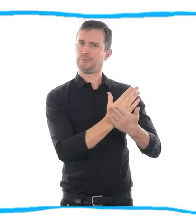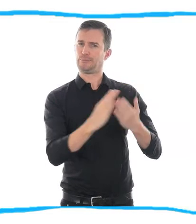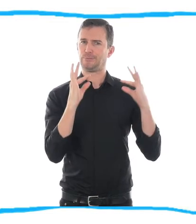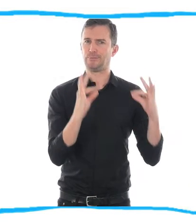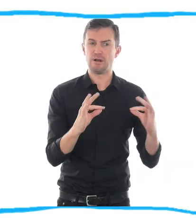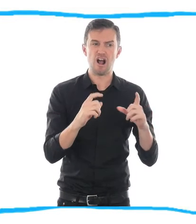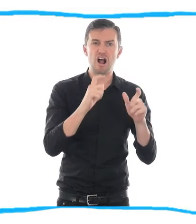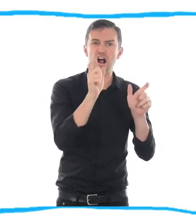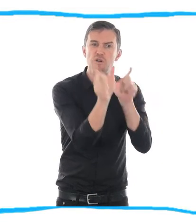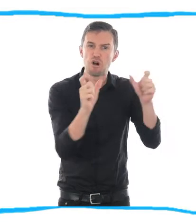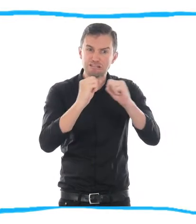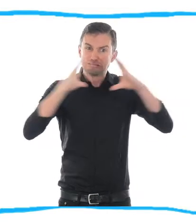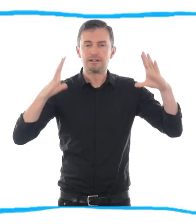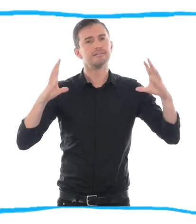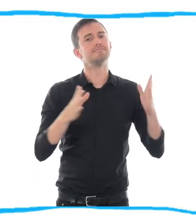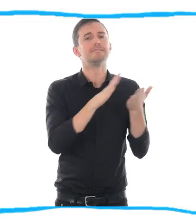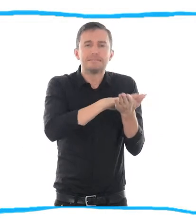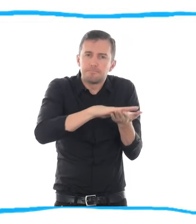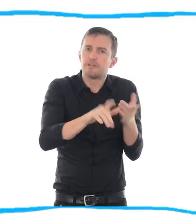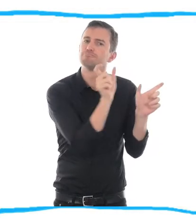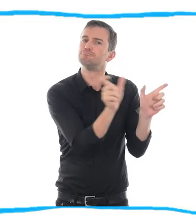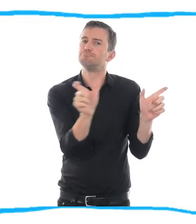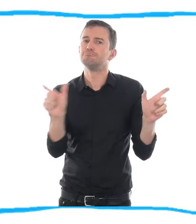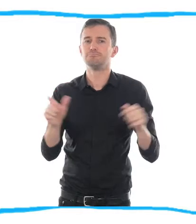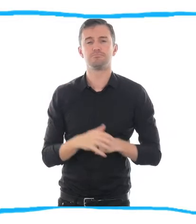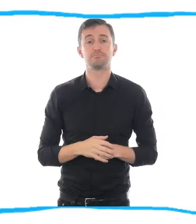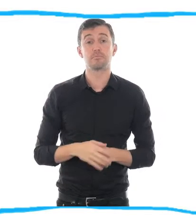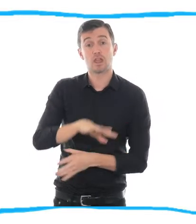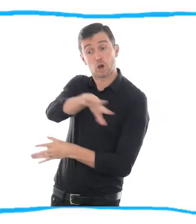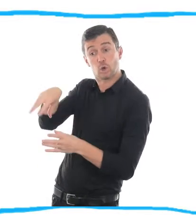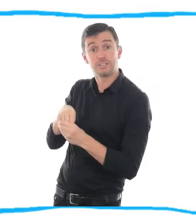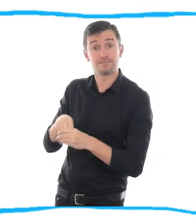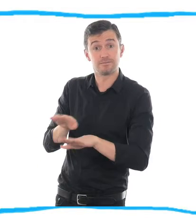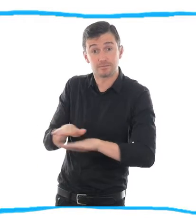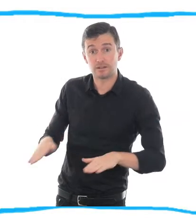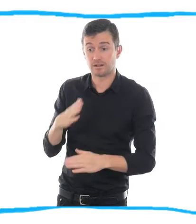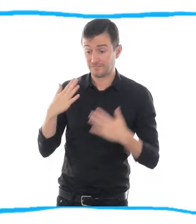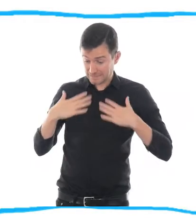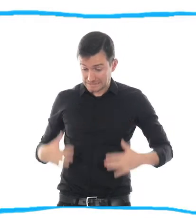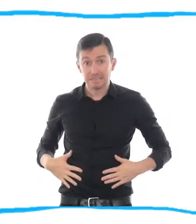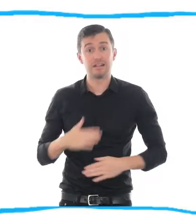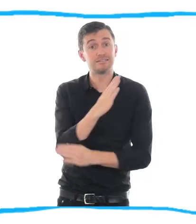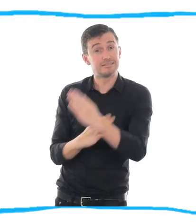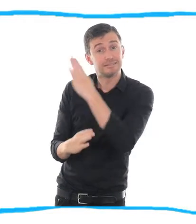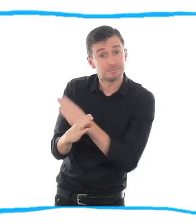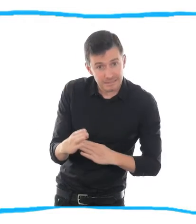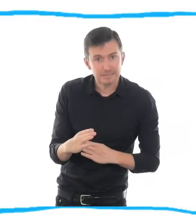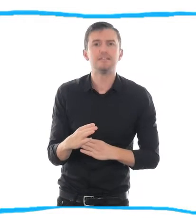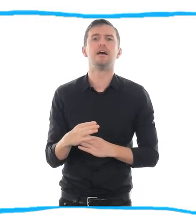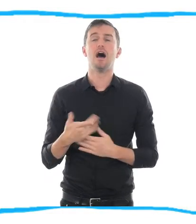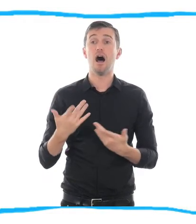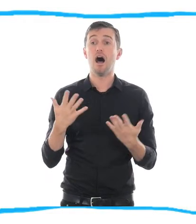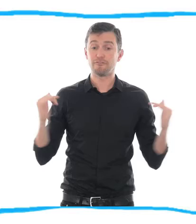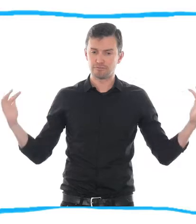and attentive. To be more inclusive of children and adults with physical impairments, hold your meetings and press conferences at